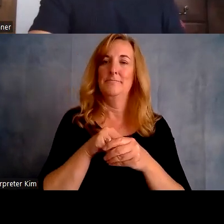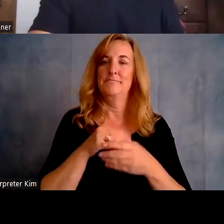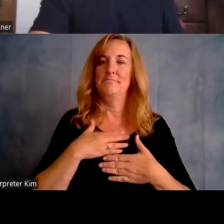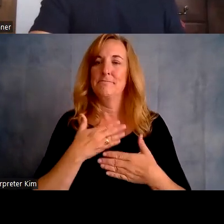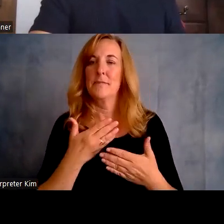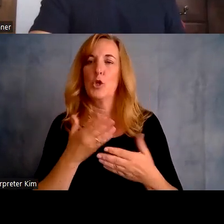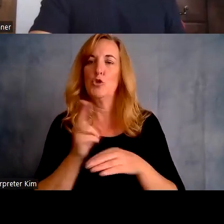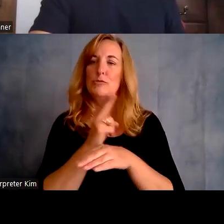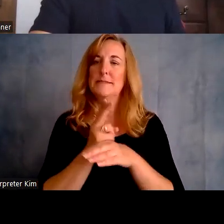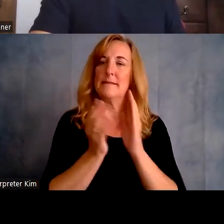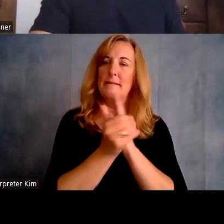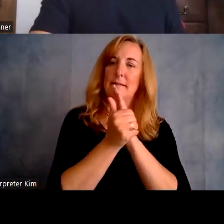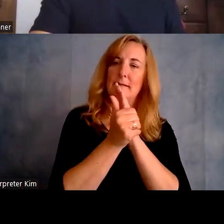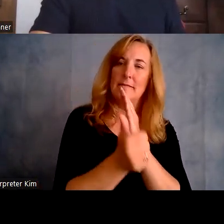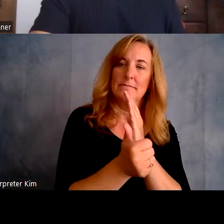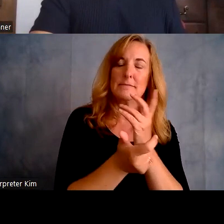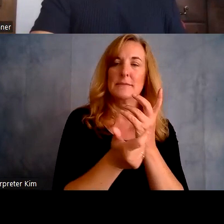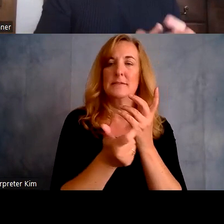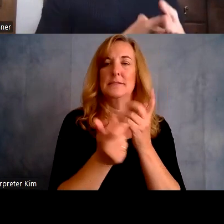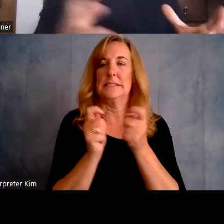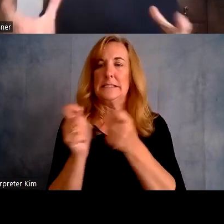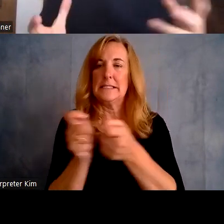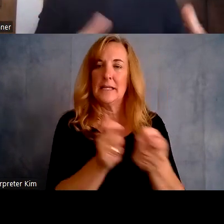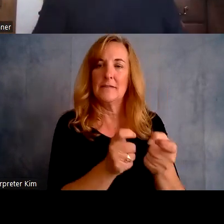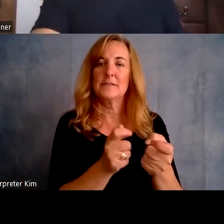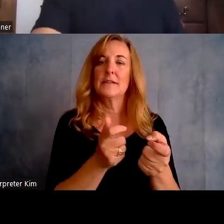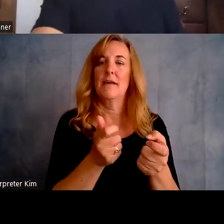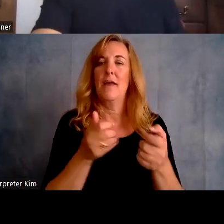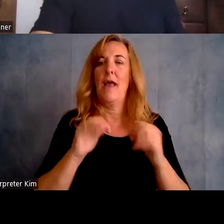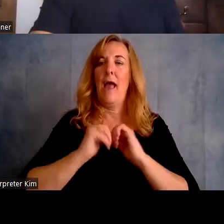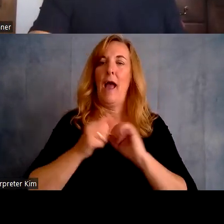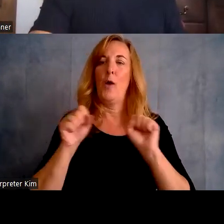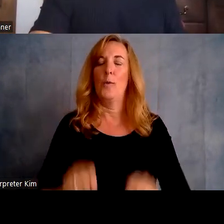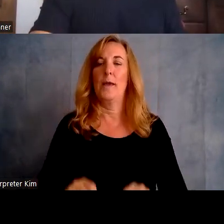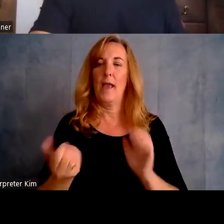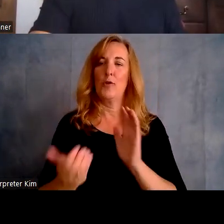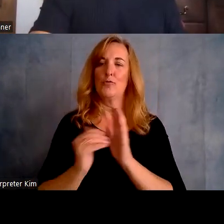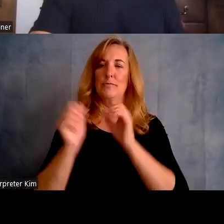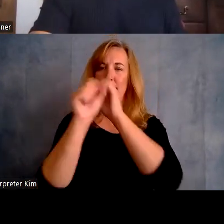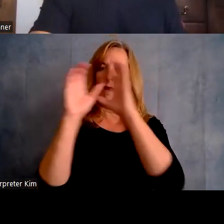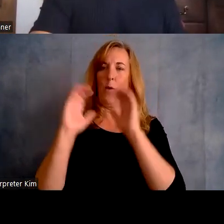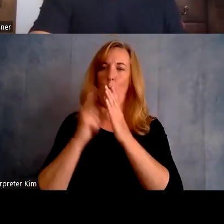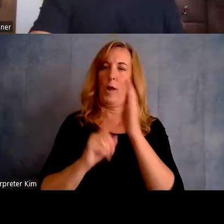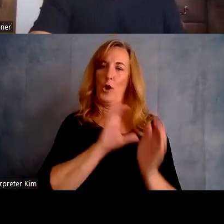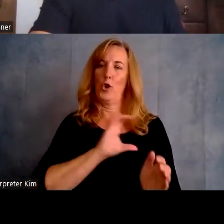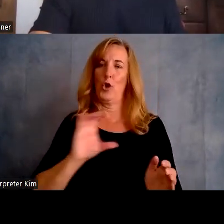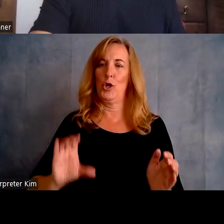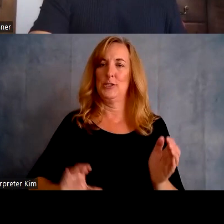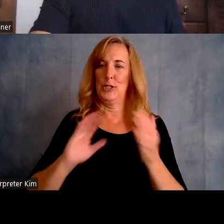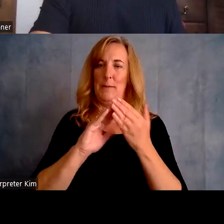gifts in ways that will help us to reimagine what a Christian community is. we need to do